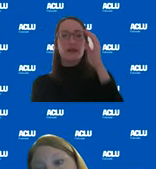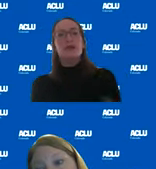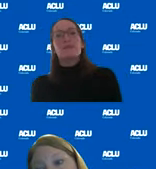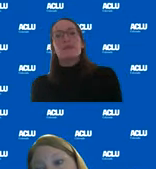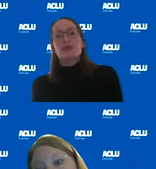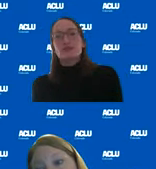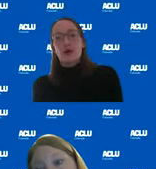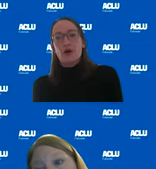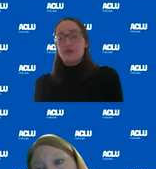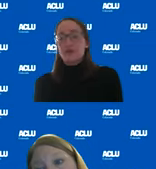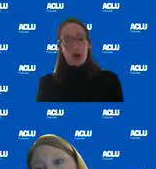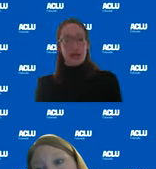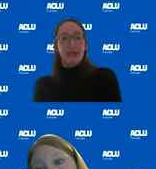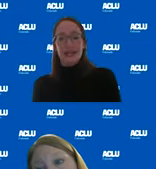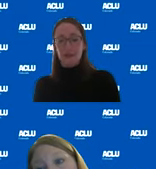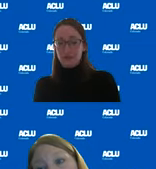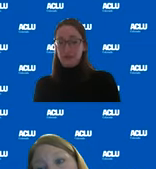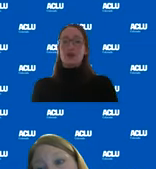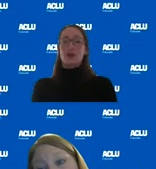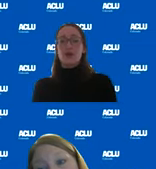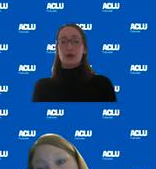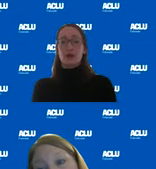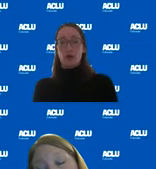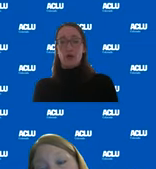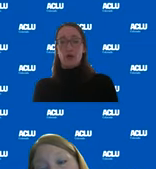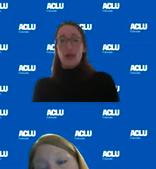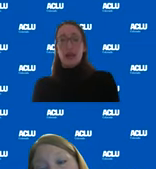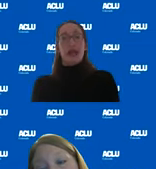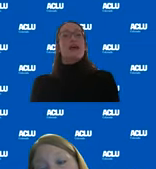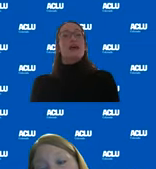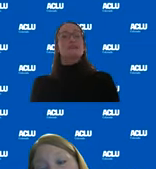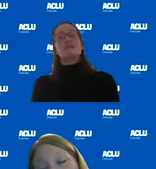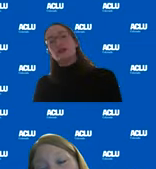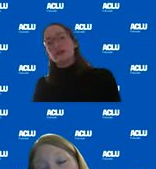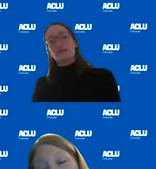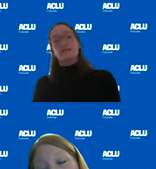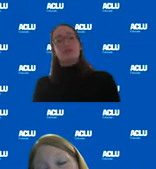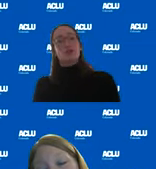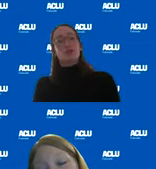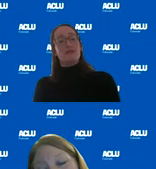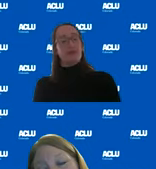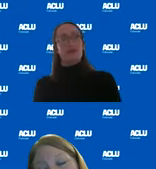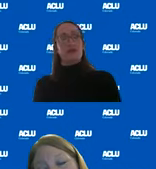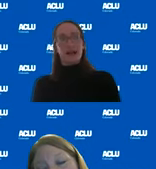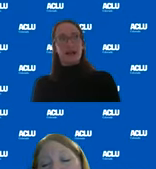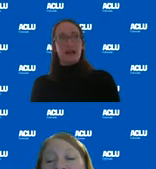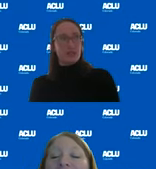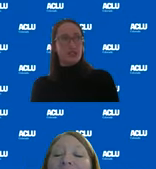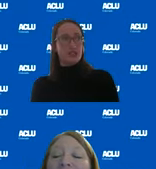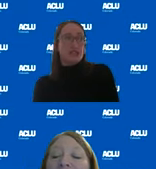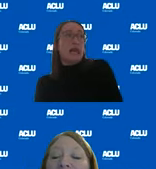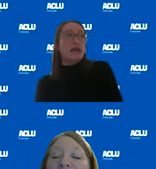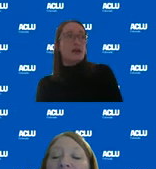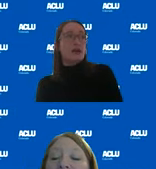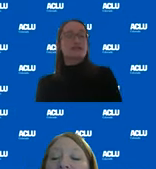in. And so if you want to go very rogue, if states aren't providing any